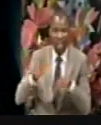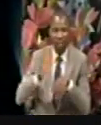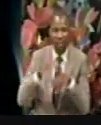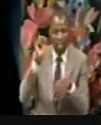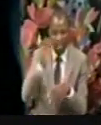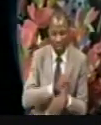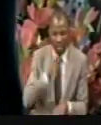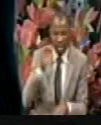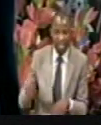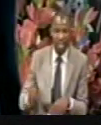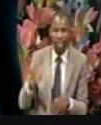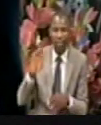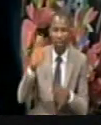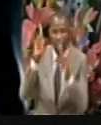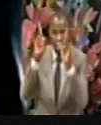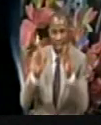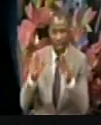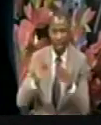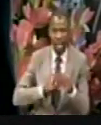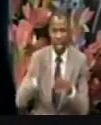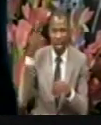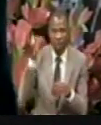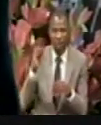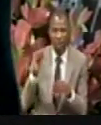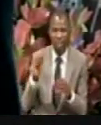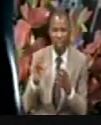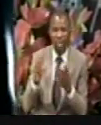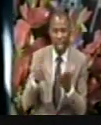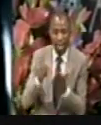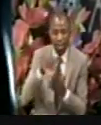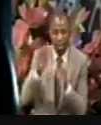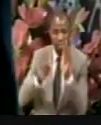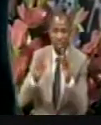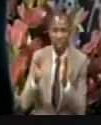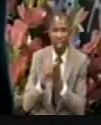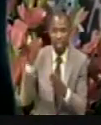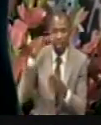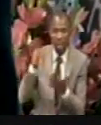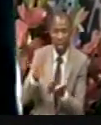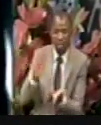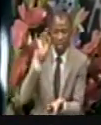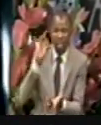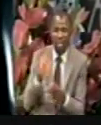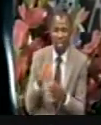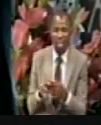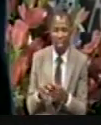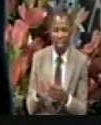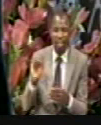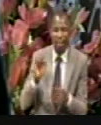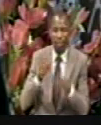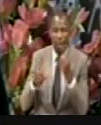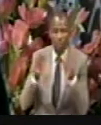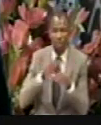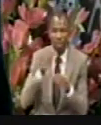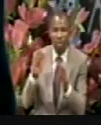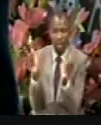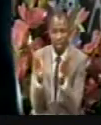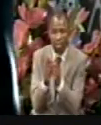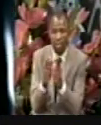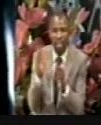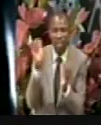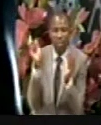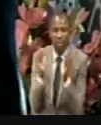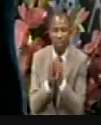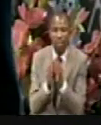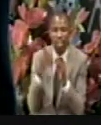scholarship. And I sat for the scholarship exam. I was among those that were selected.